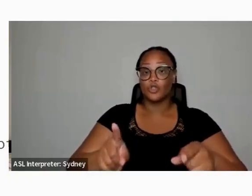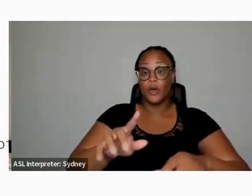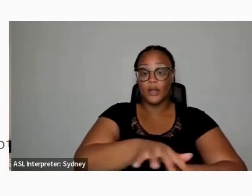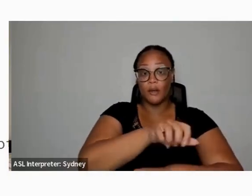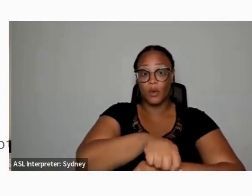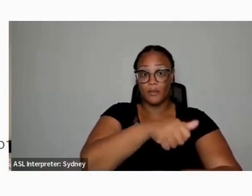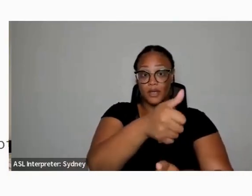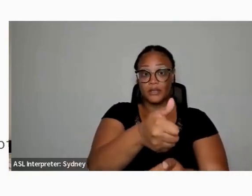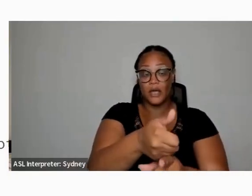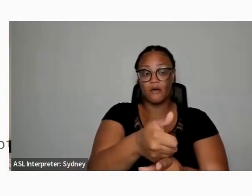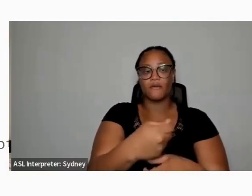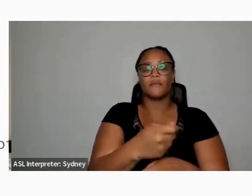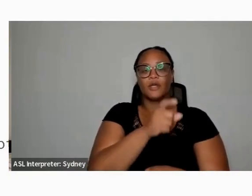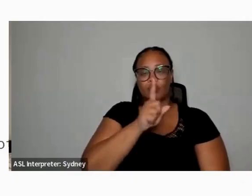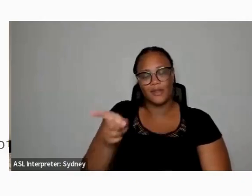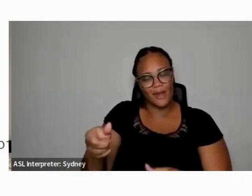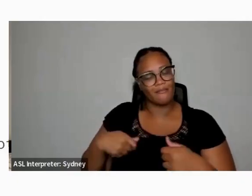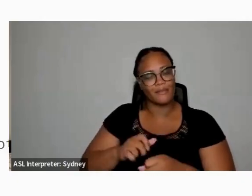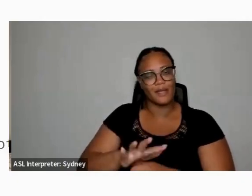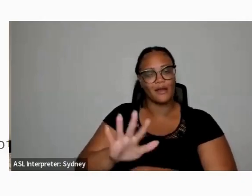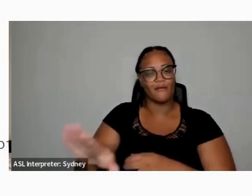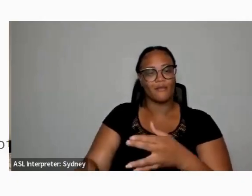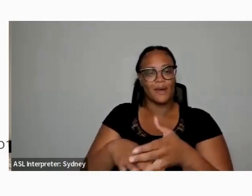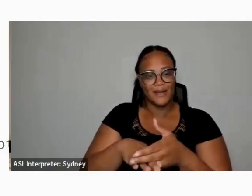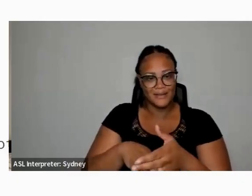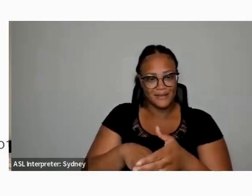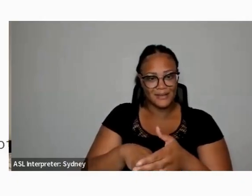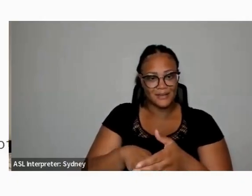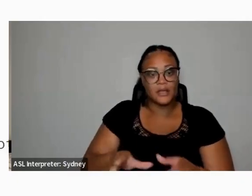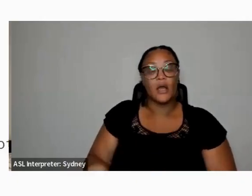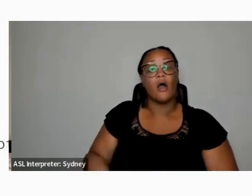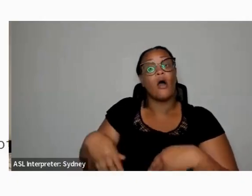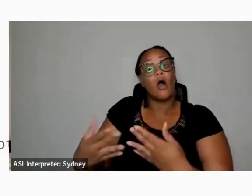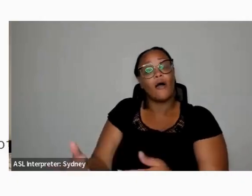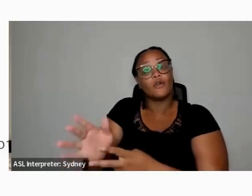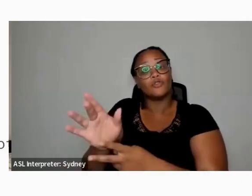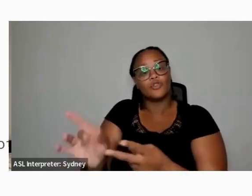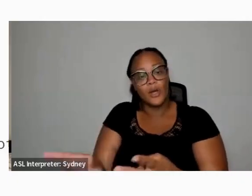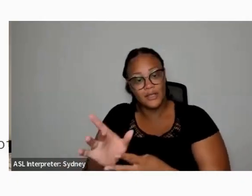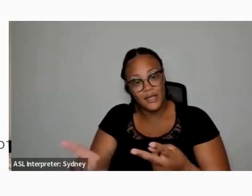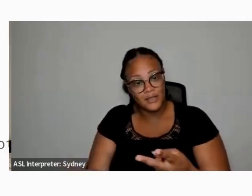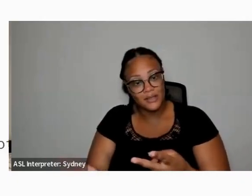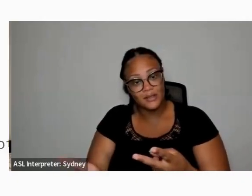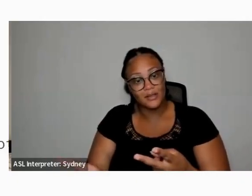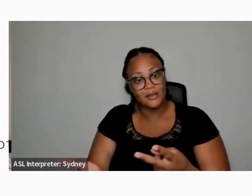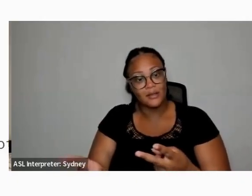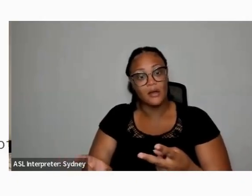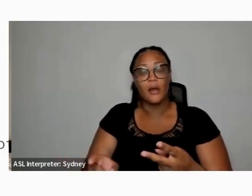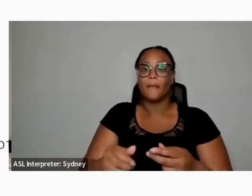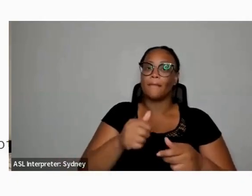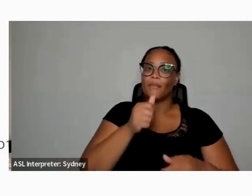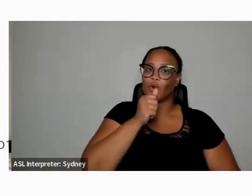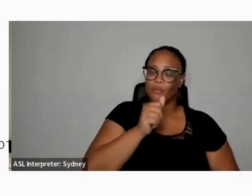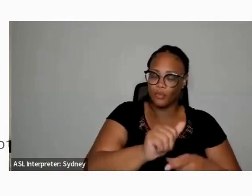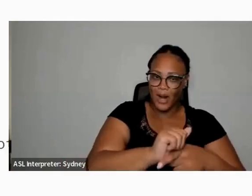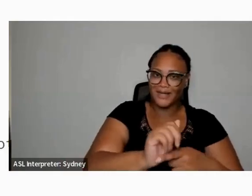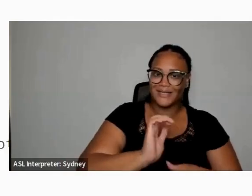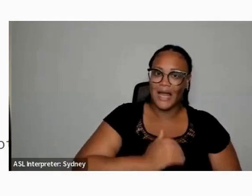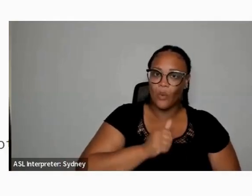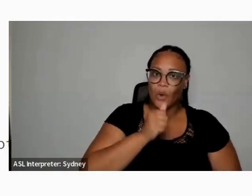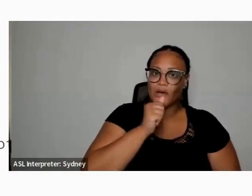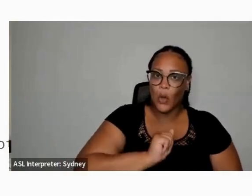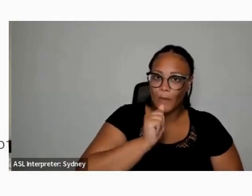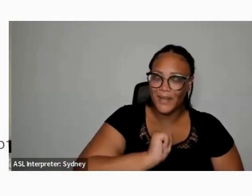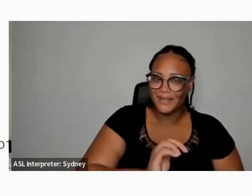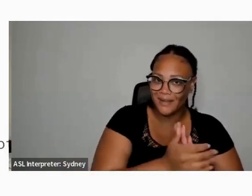choices, practicing those coping skills, and offering rewards for for positive behaviors during